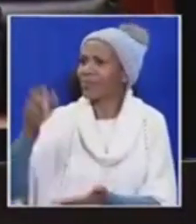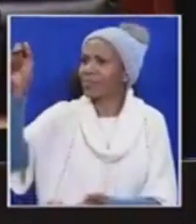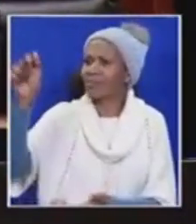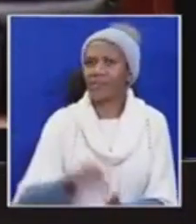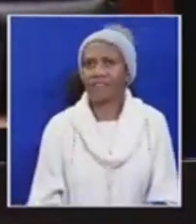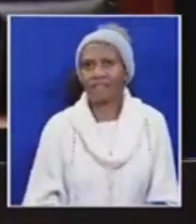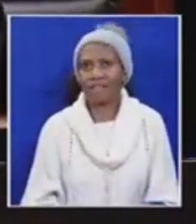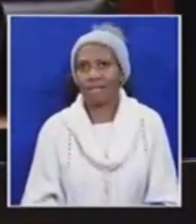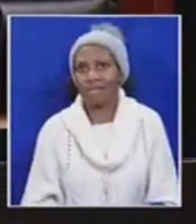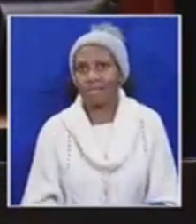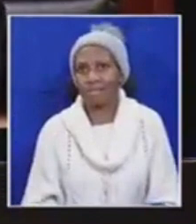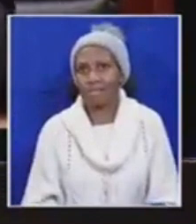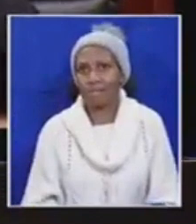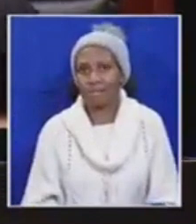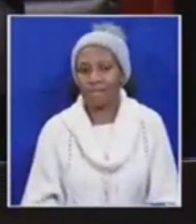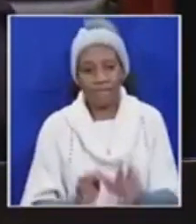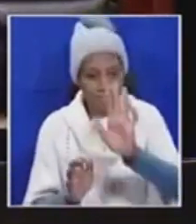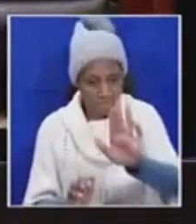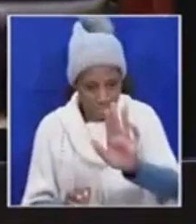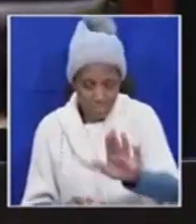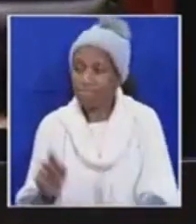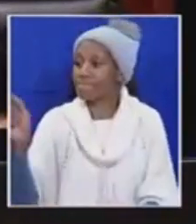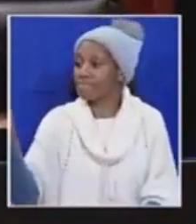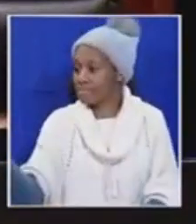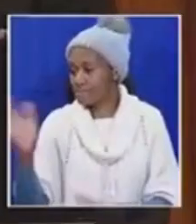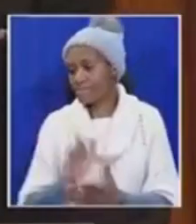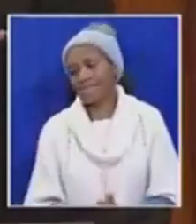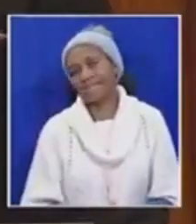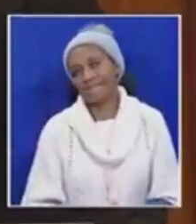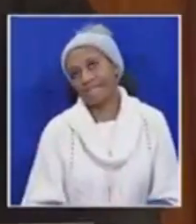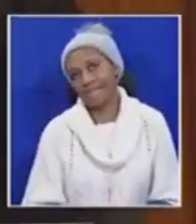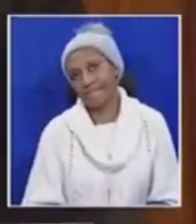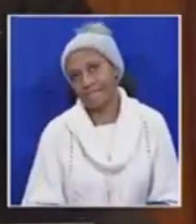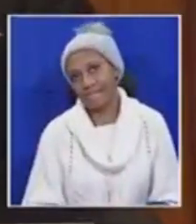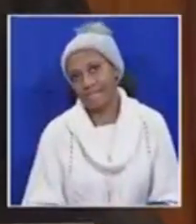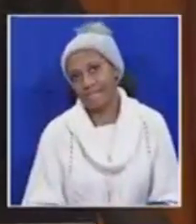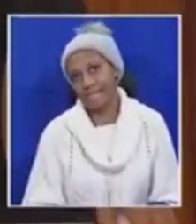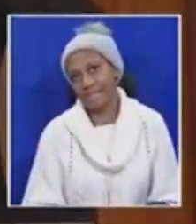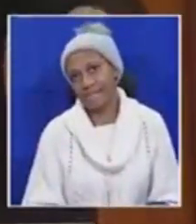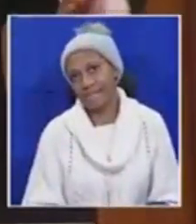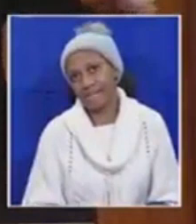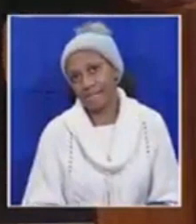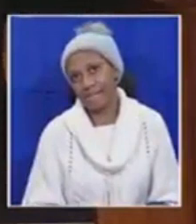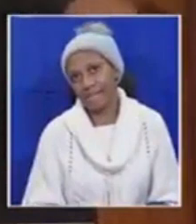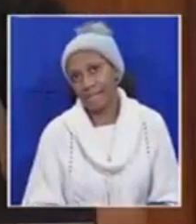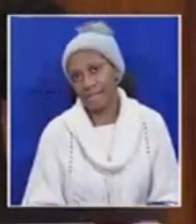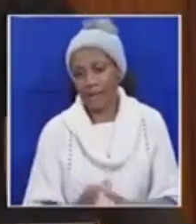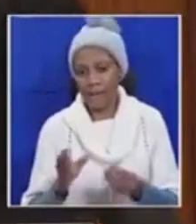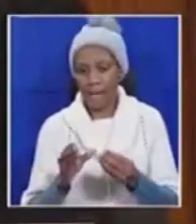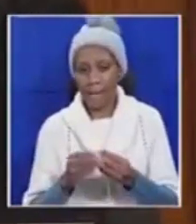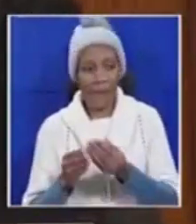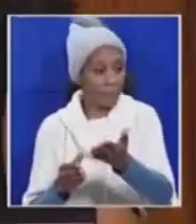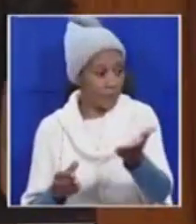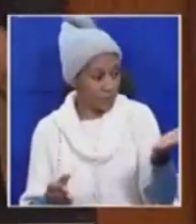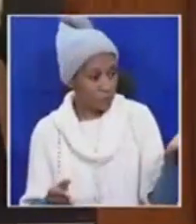Darren. I've seen you, Honourable Chauke. What's the point? The Chair, the members on this side of the